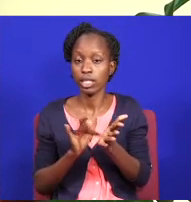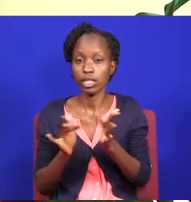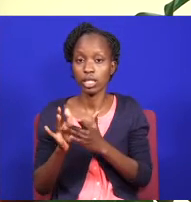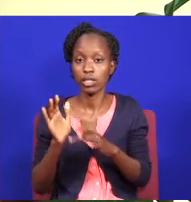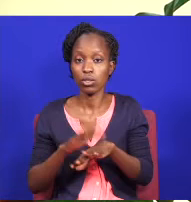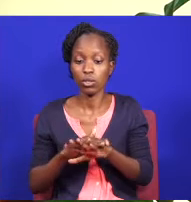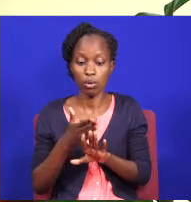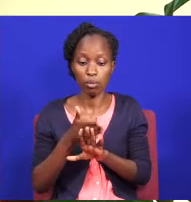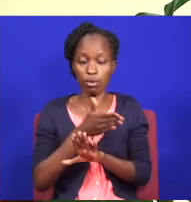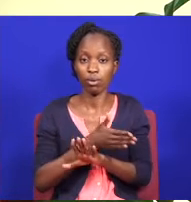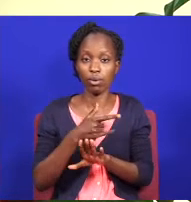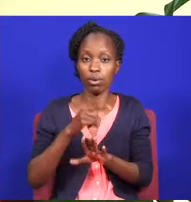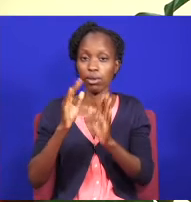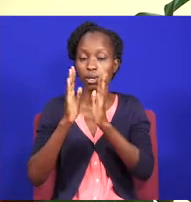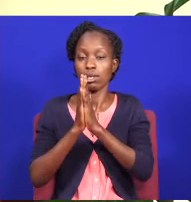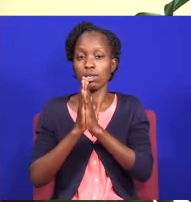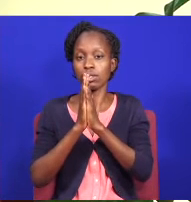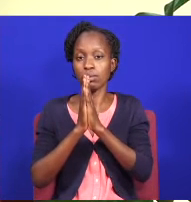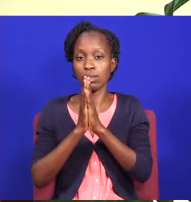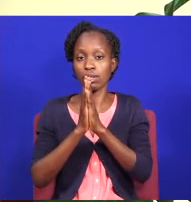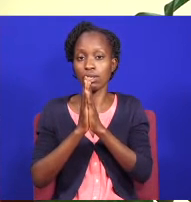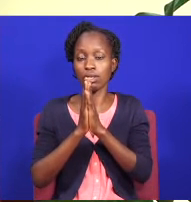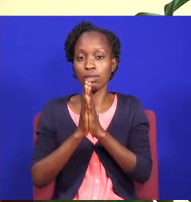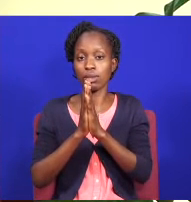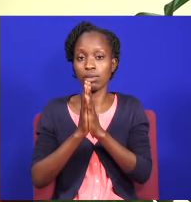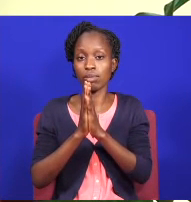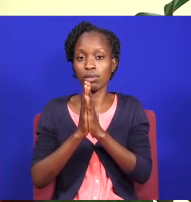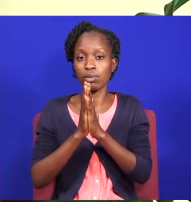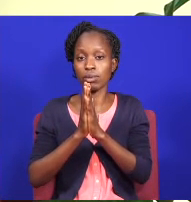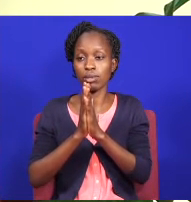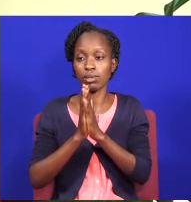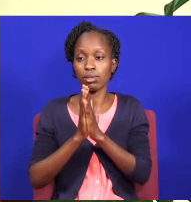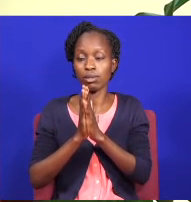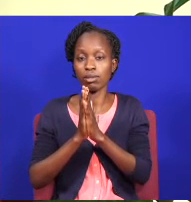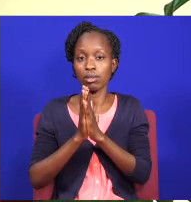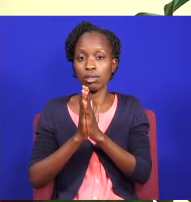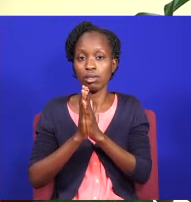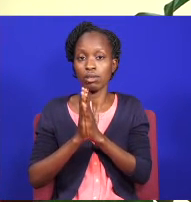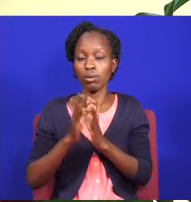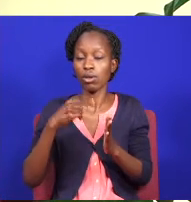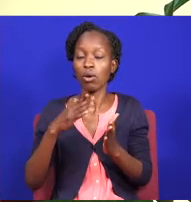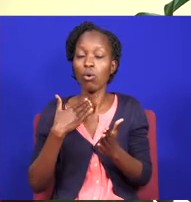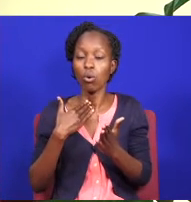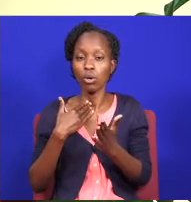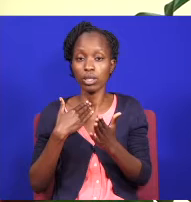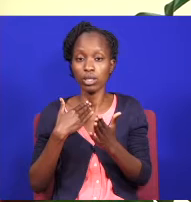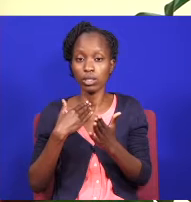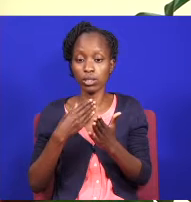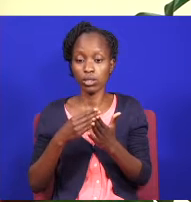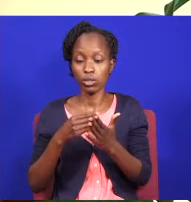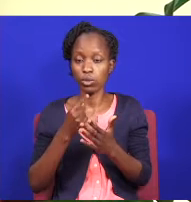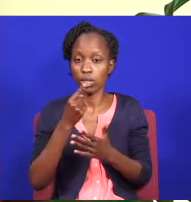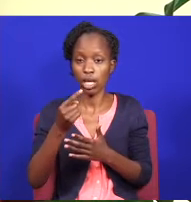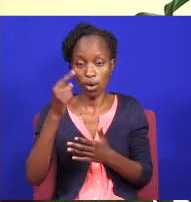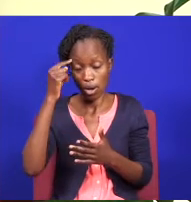pray, because we are going to pray for those needs that you have written, we want to do our memory verse. Our memory verse for